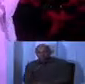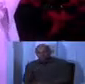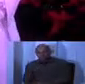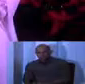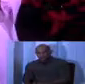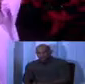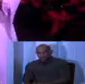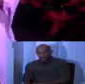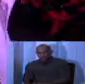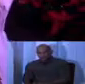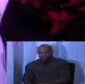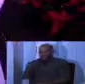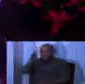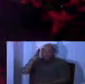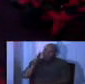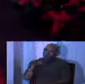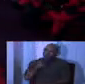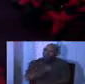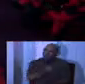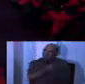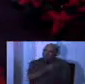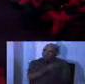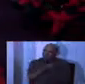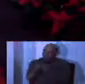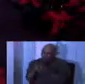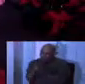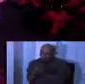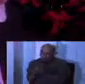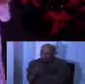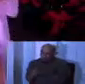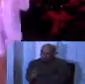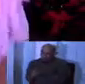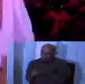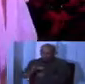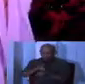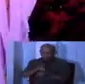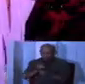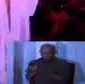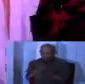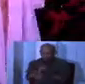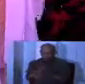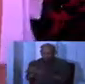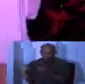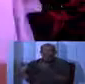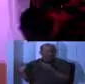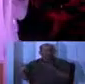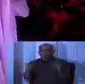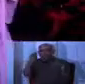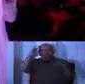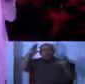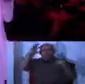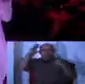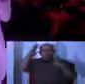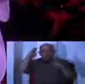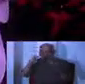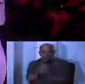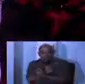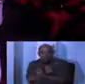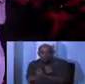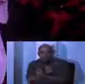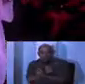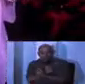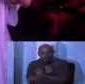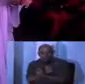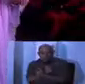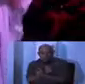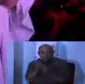The love that we come to witness in this congregation this evening is a scandalous love. A love that